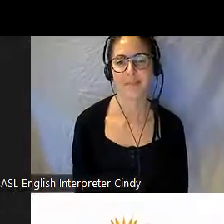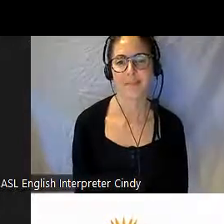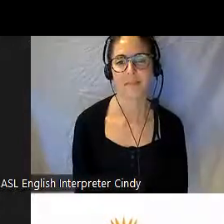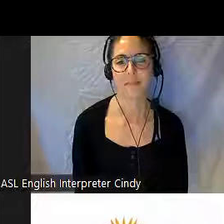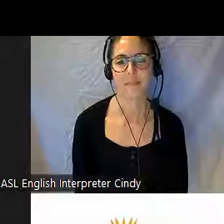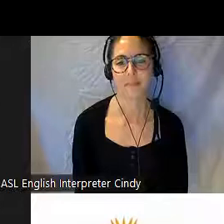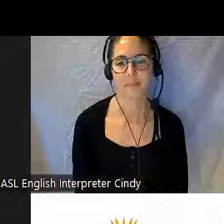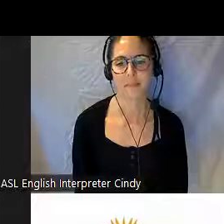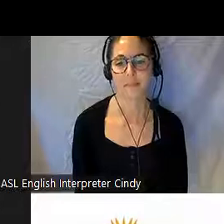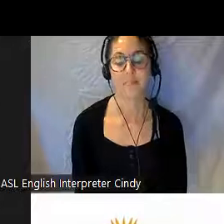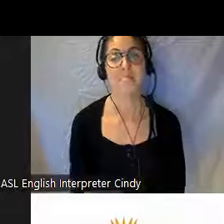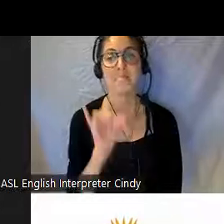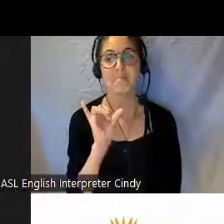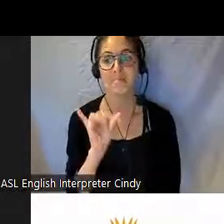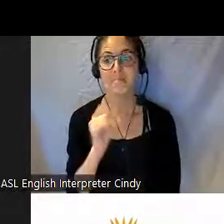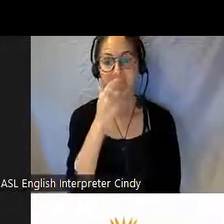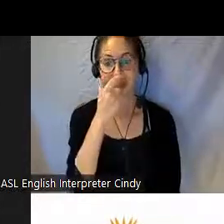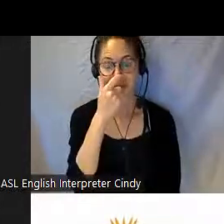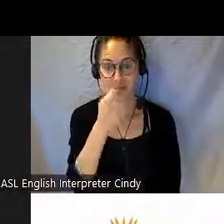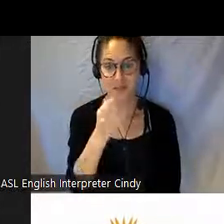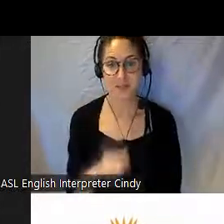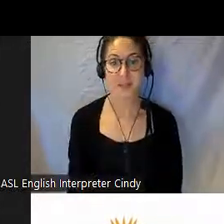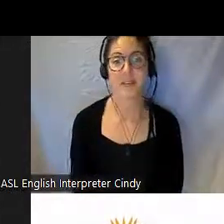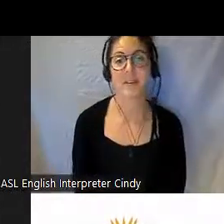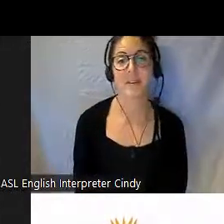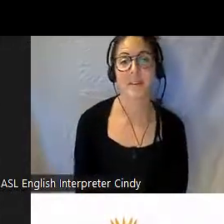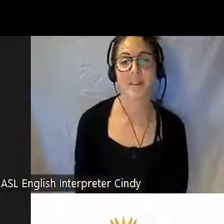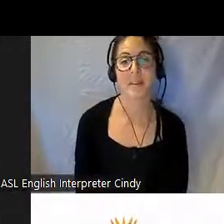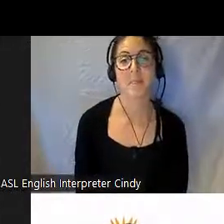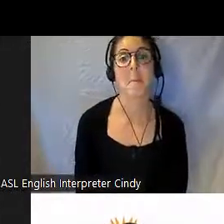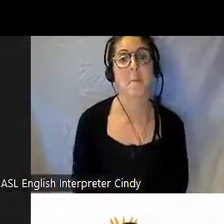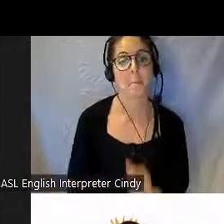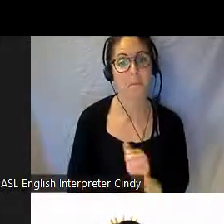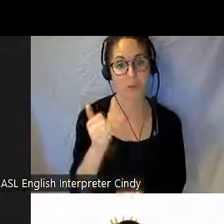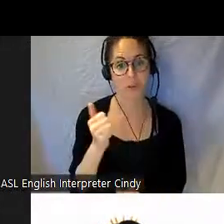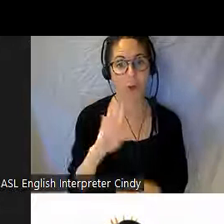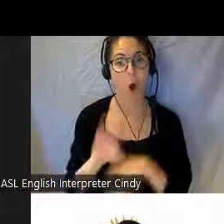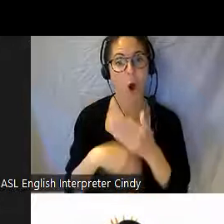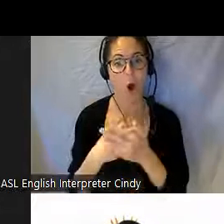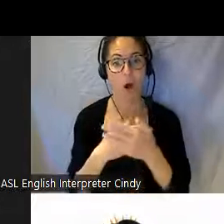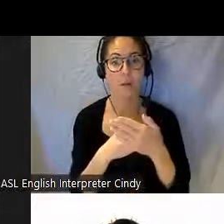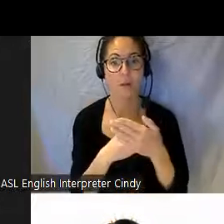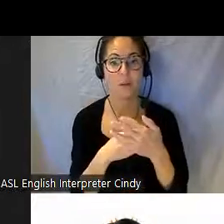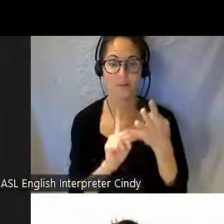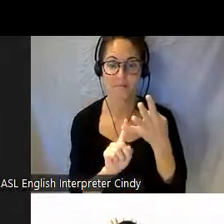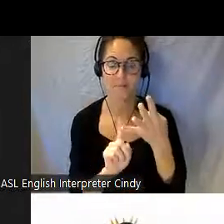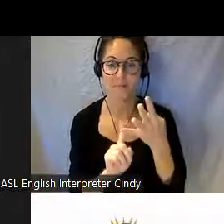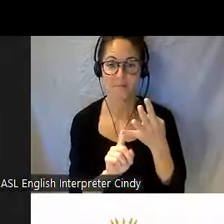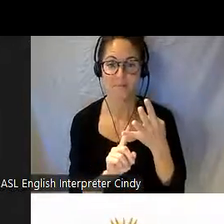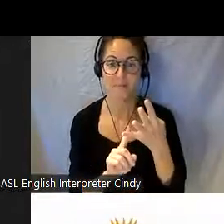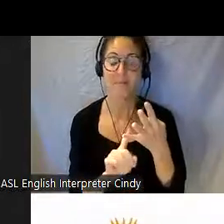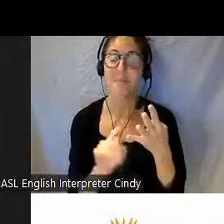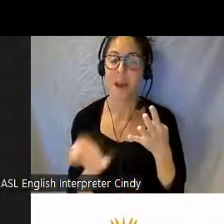Hey, interesting. Everybody said all of them equally. That's very interesting. And yeah, most of you have recognized